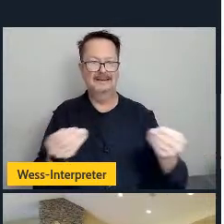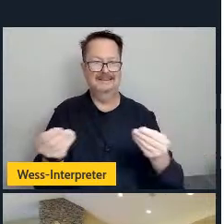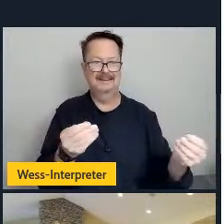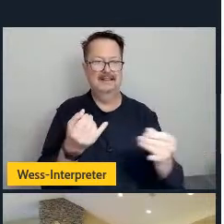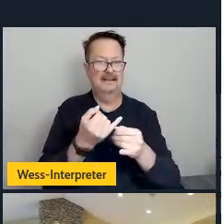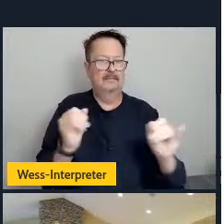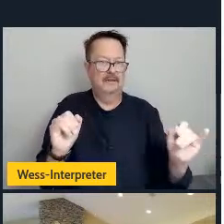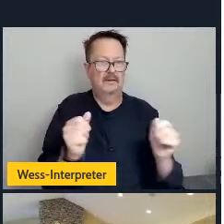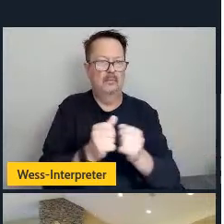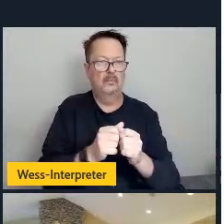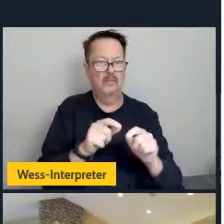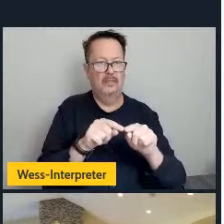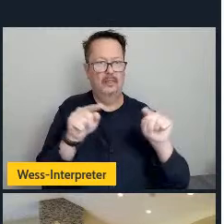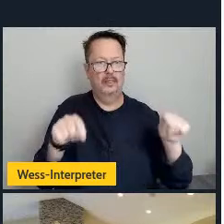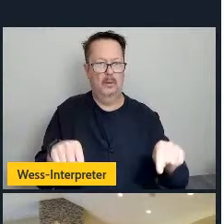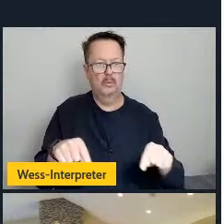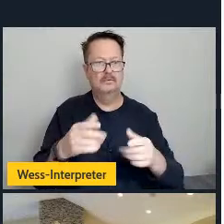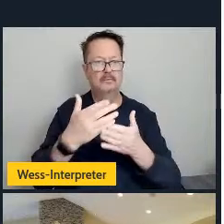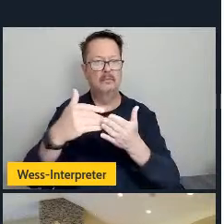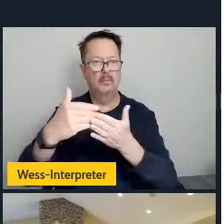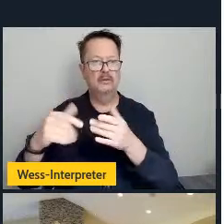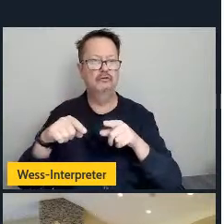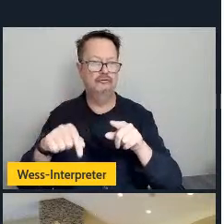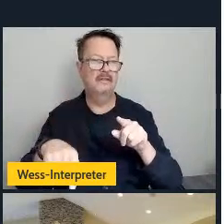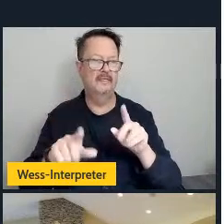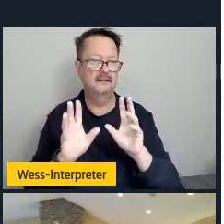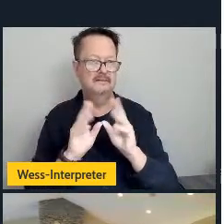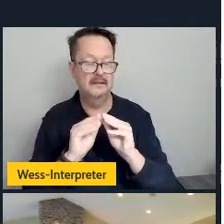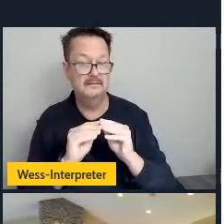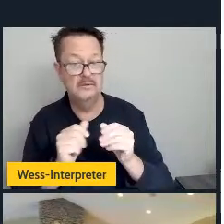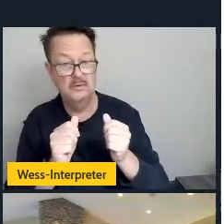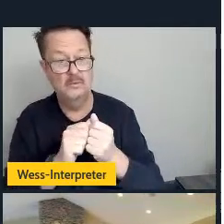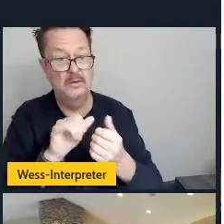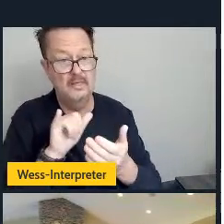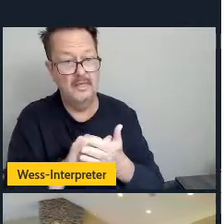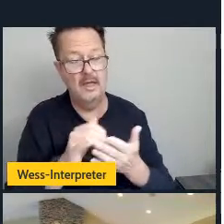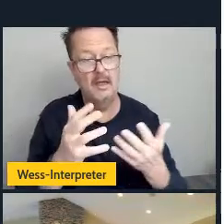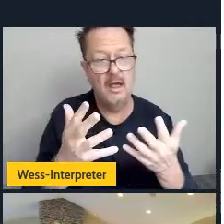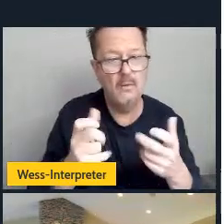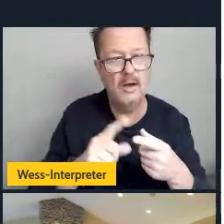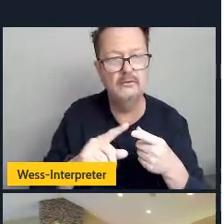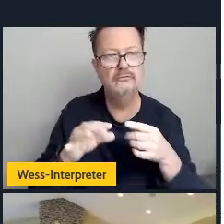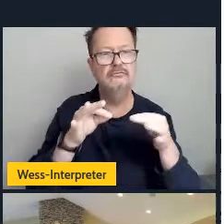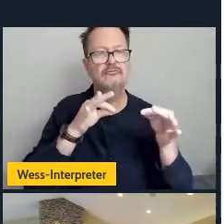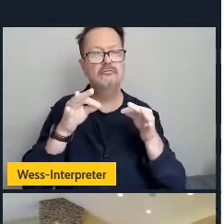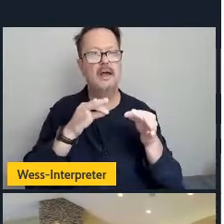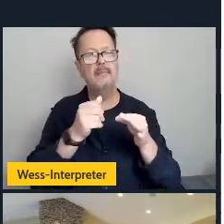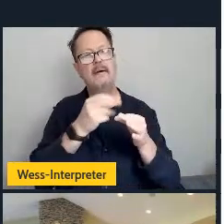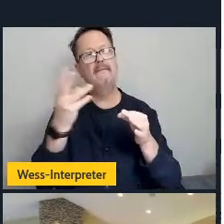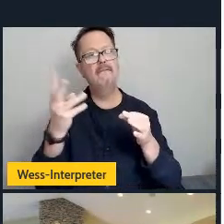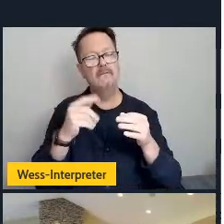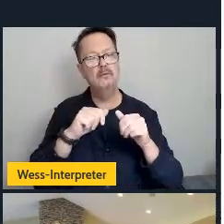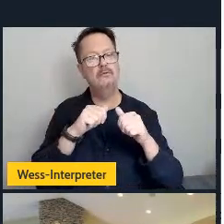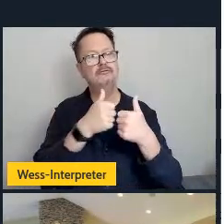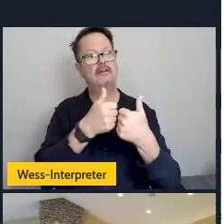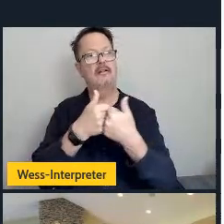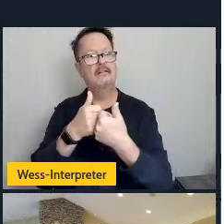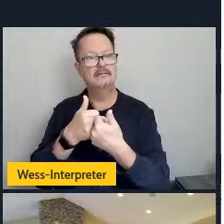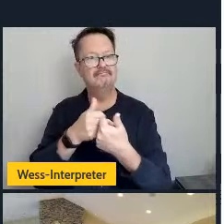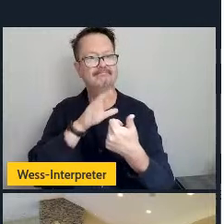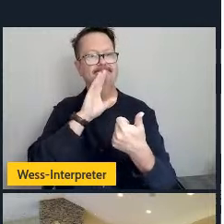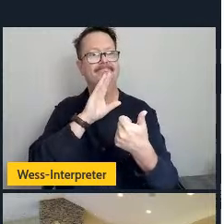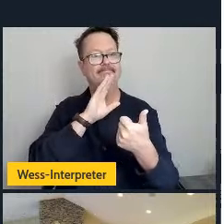them in this session. So with that, I want to describe a few challenges that caused me